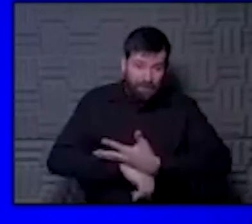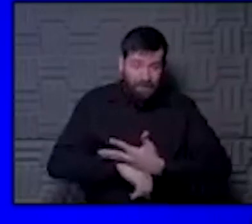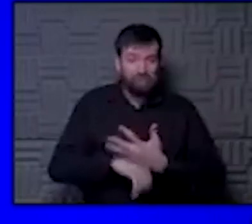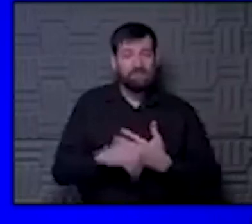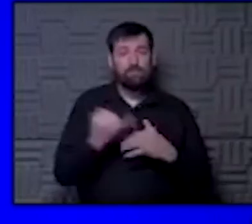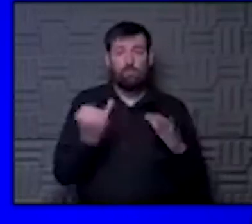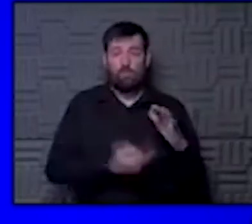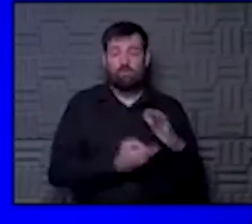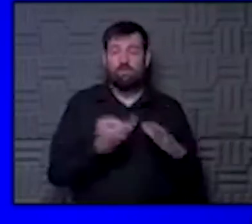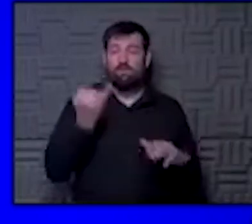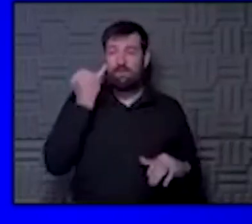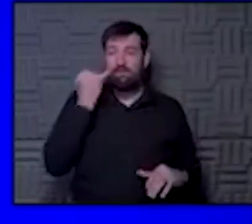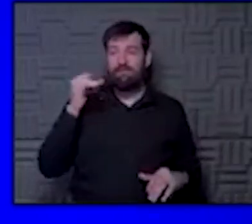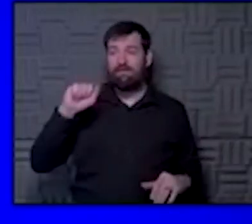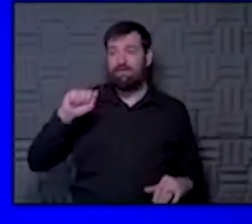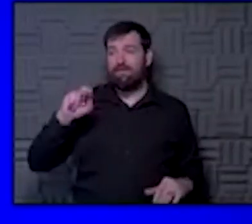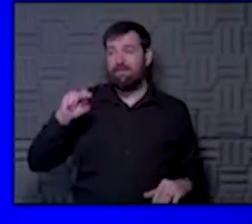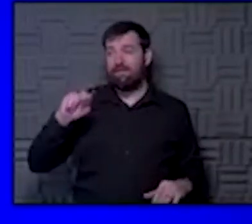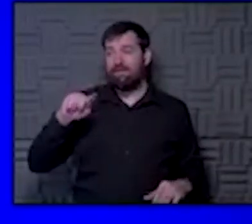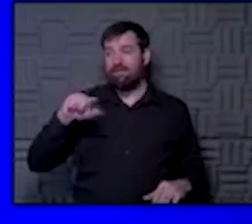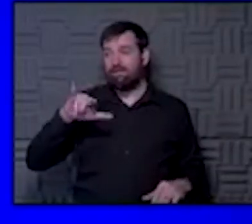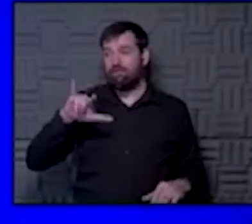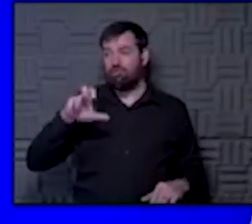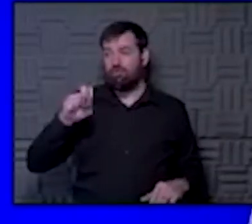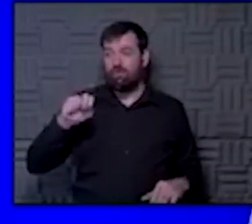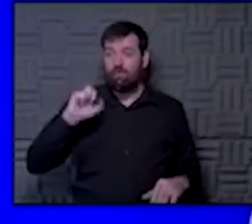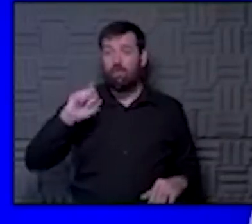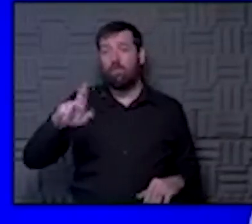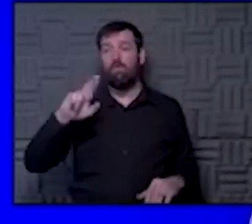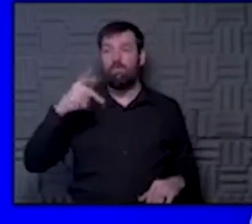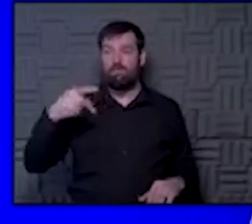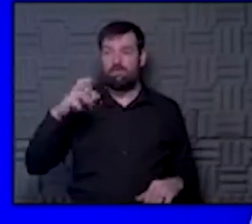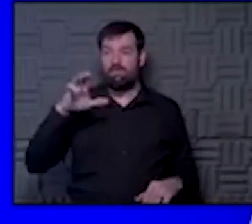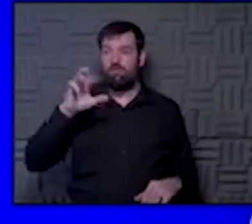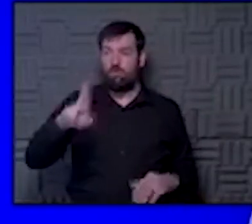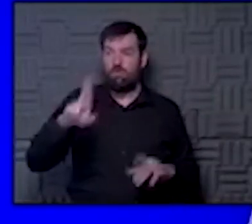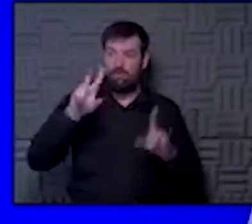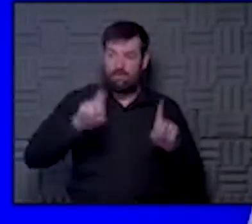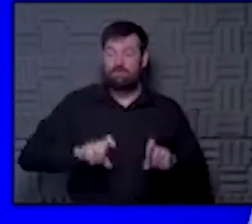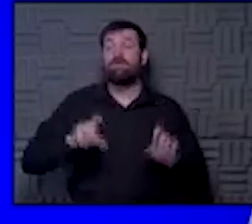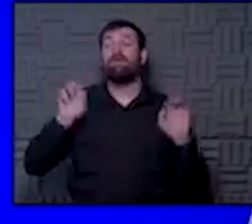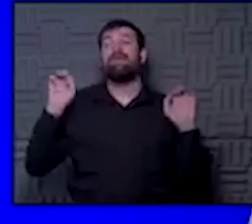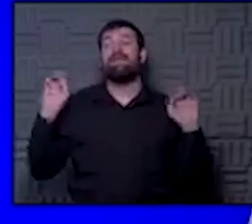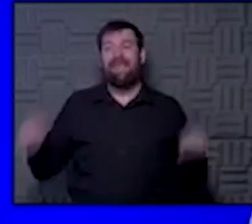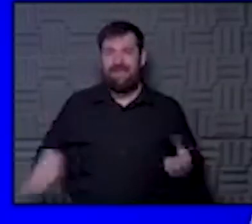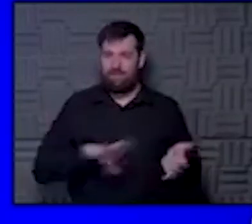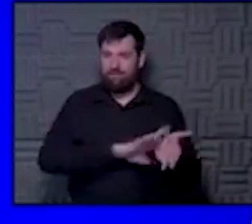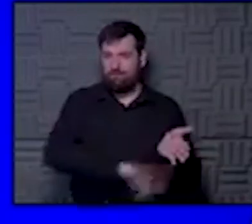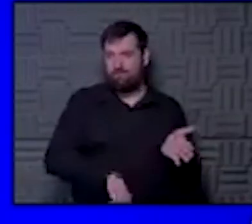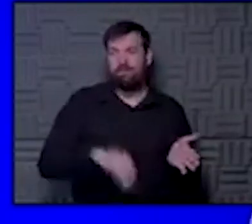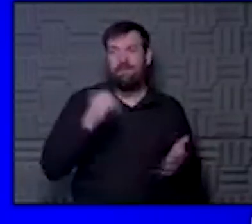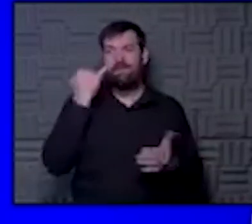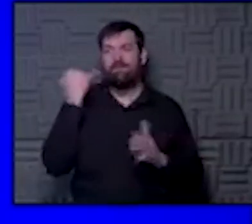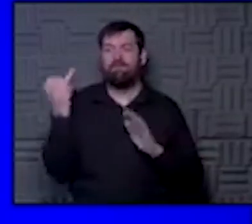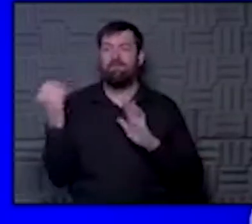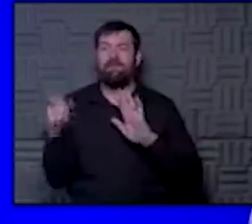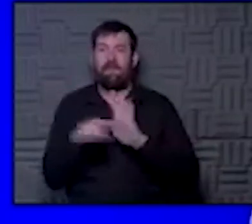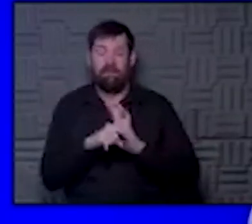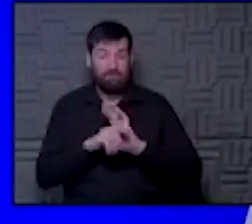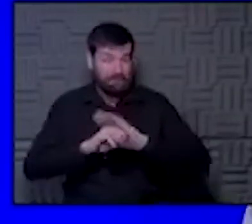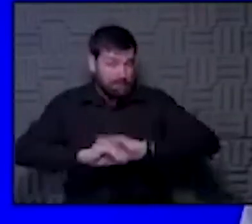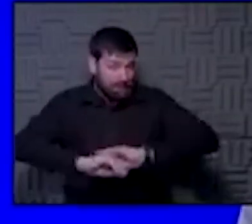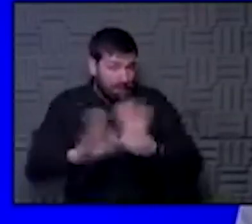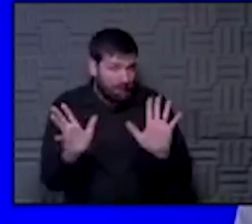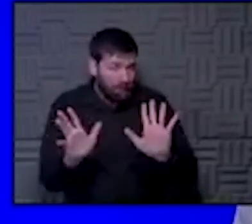if you get an antigen test or a PCR test, you can get out of quarantine if it's a negative test. Now, be clear,